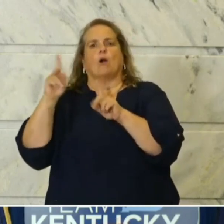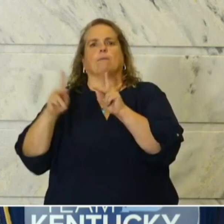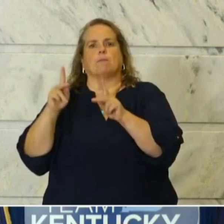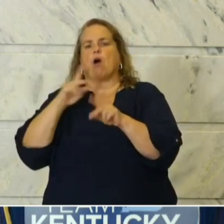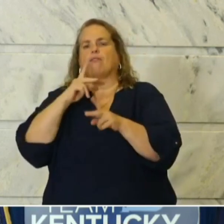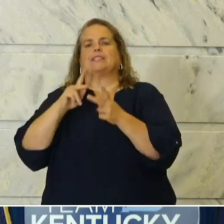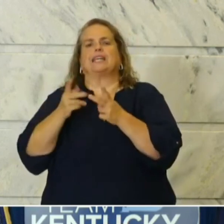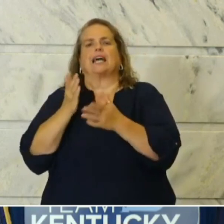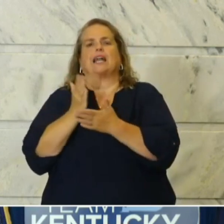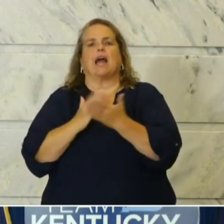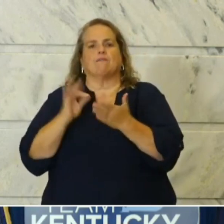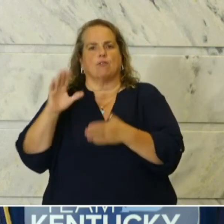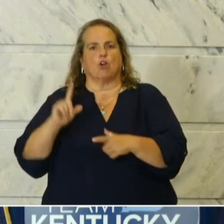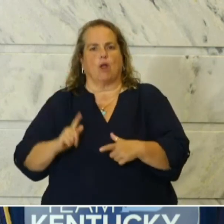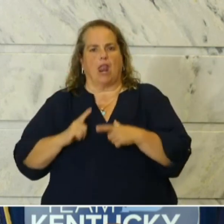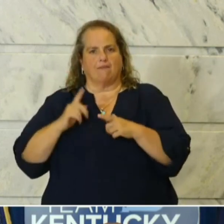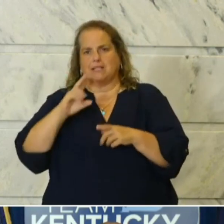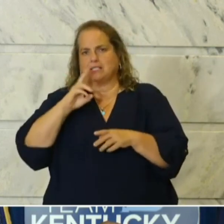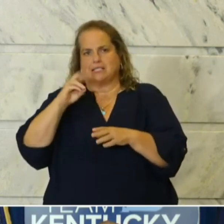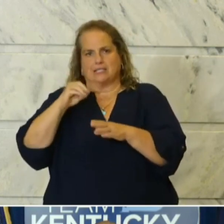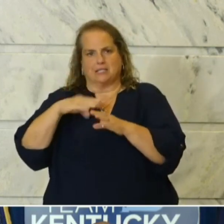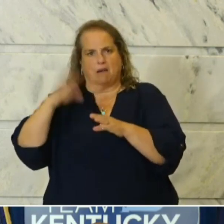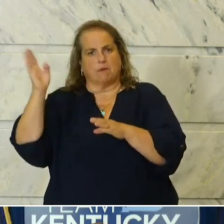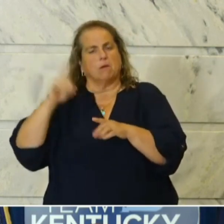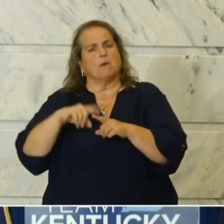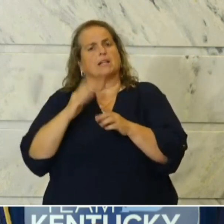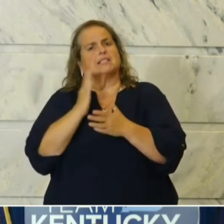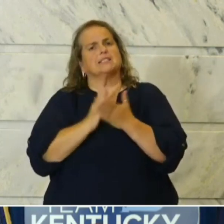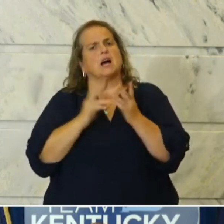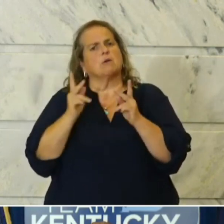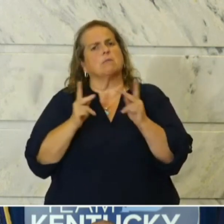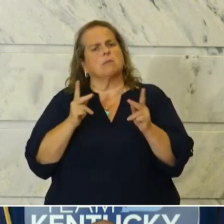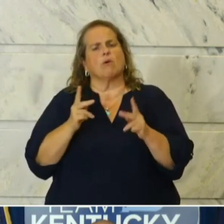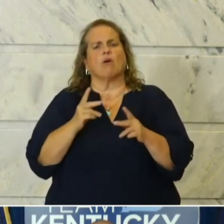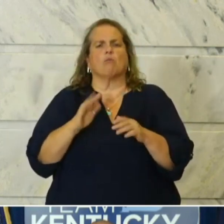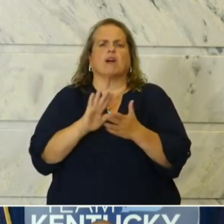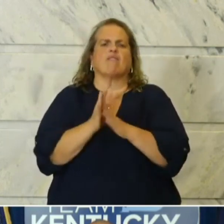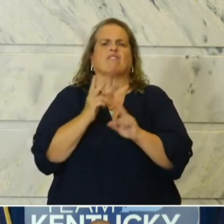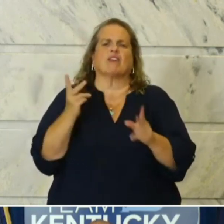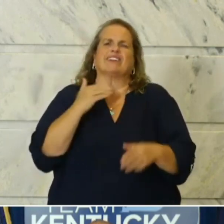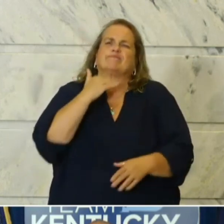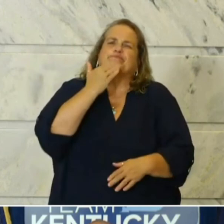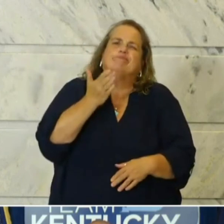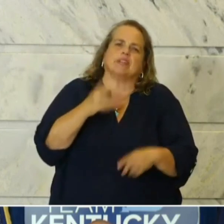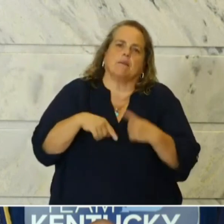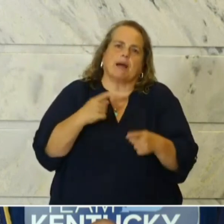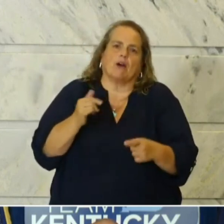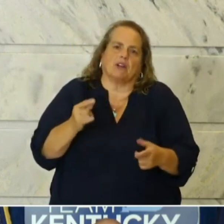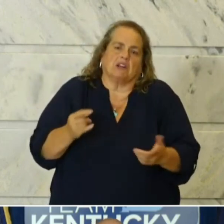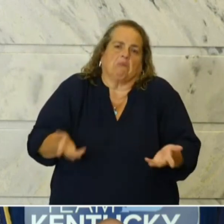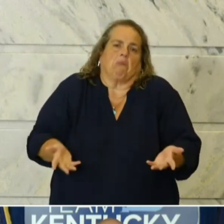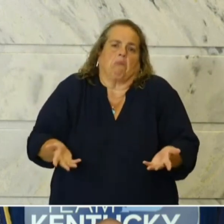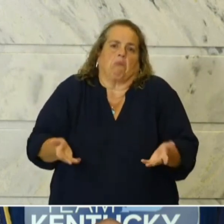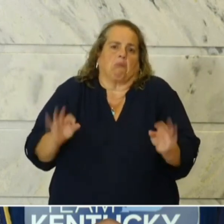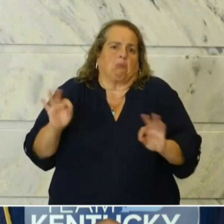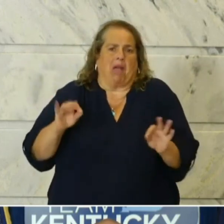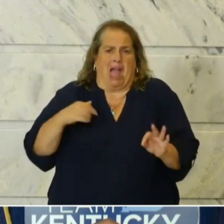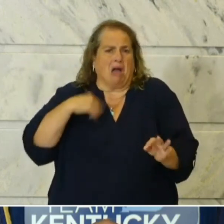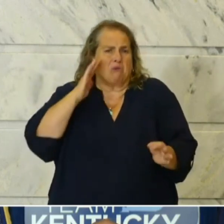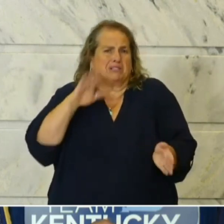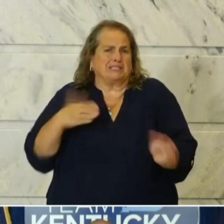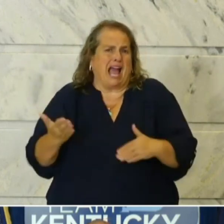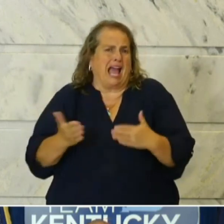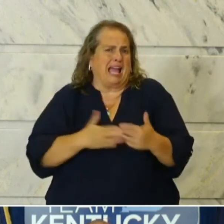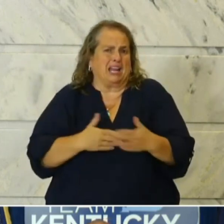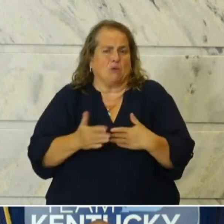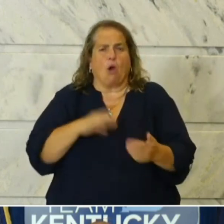half of their lives. But there's some folks who get really cavalier about this, which is kind of striking. Well, like they die anyway, or they're